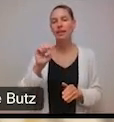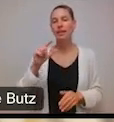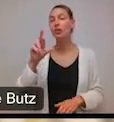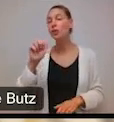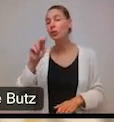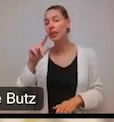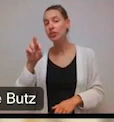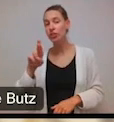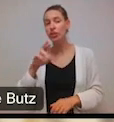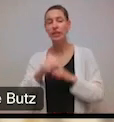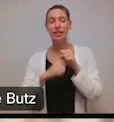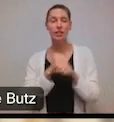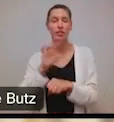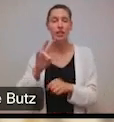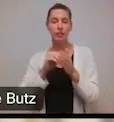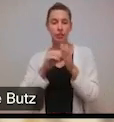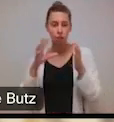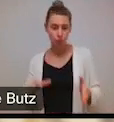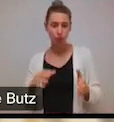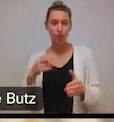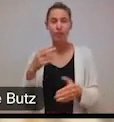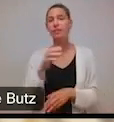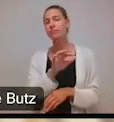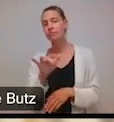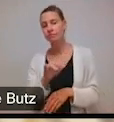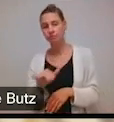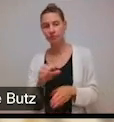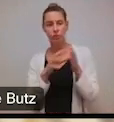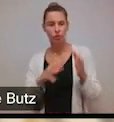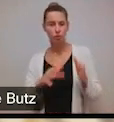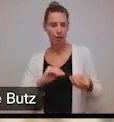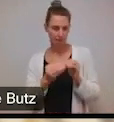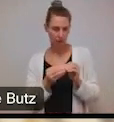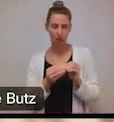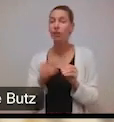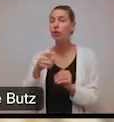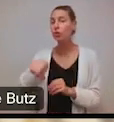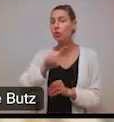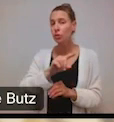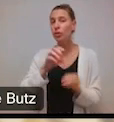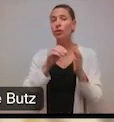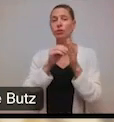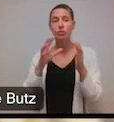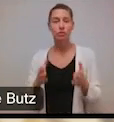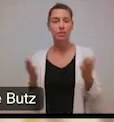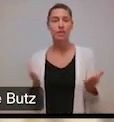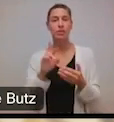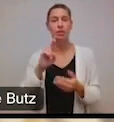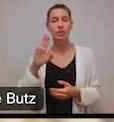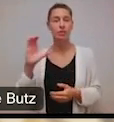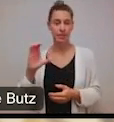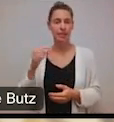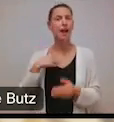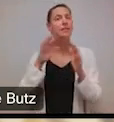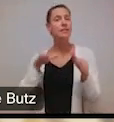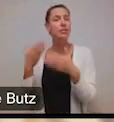Witchcraft and Wizardry, student number. As students at Red River College, I suggest creating your own college signature.